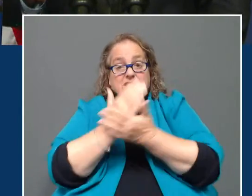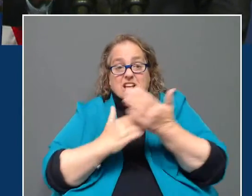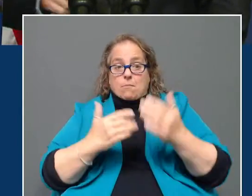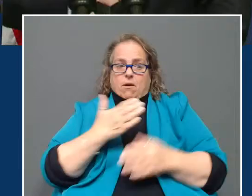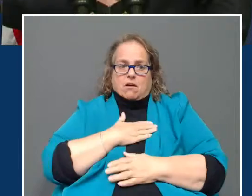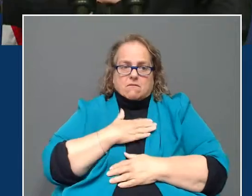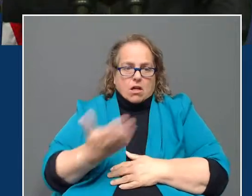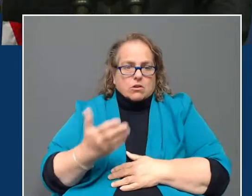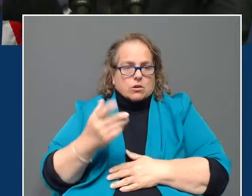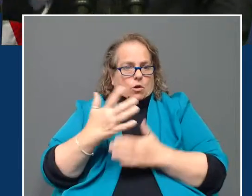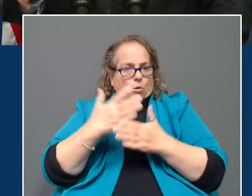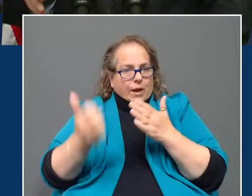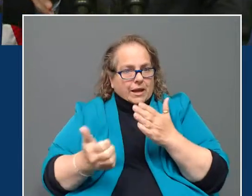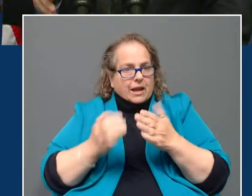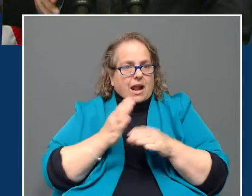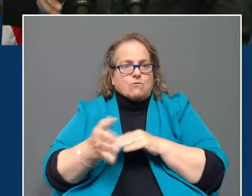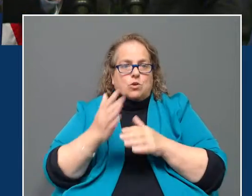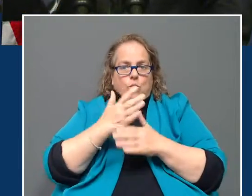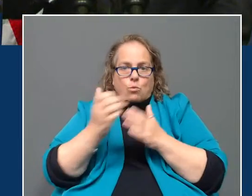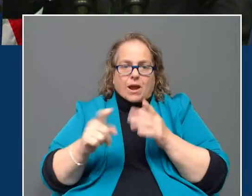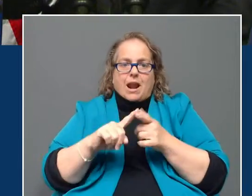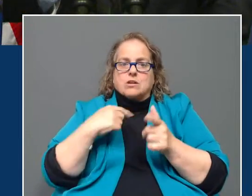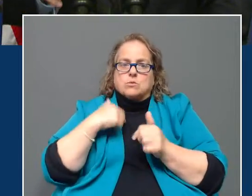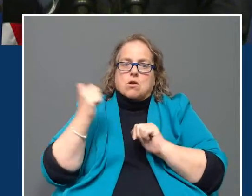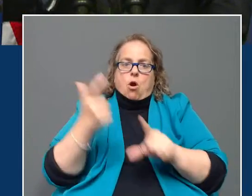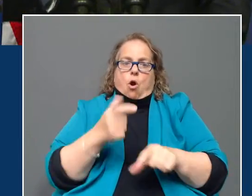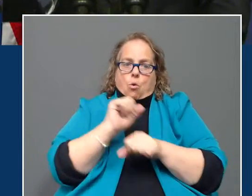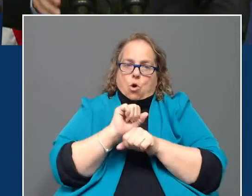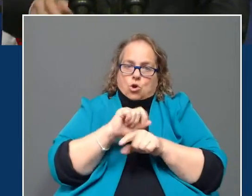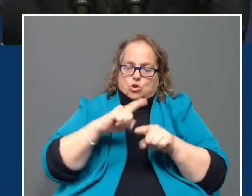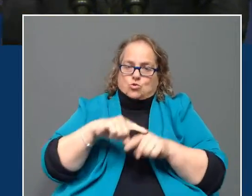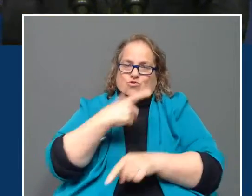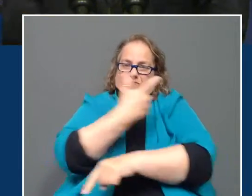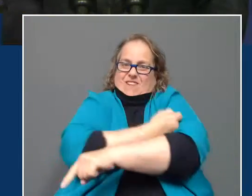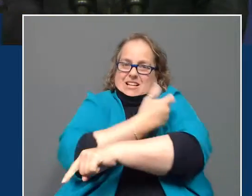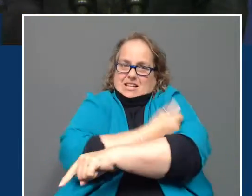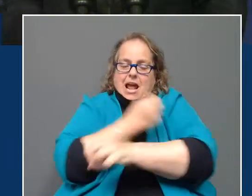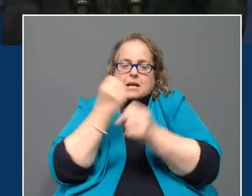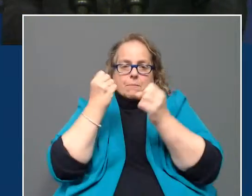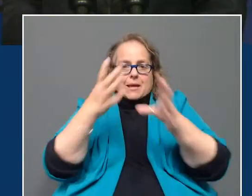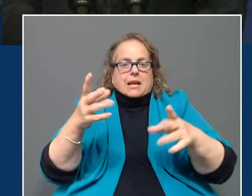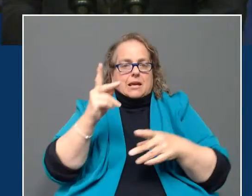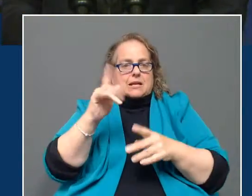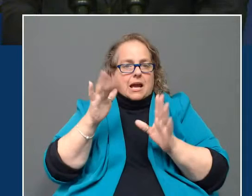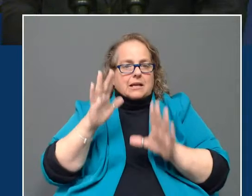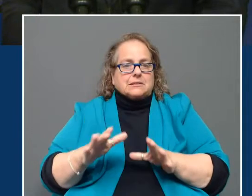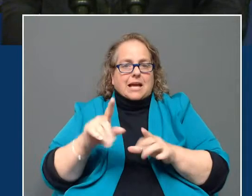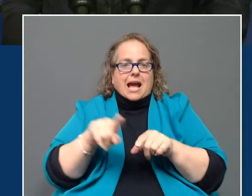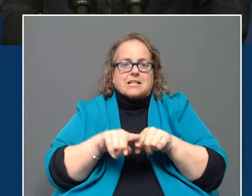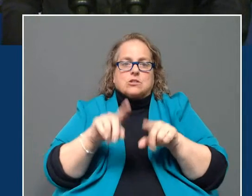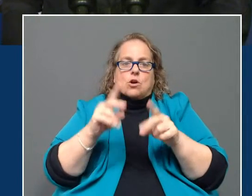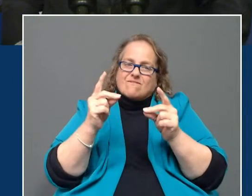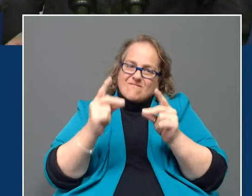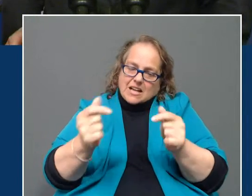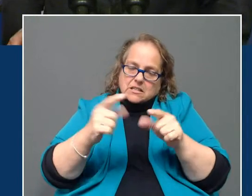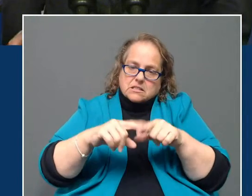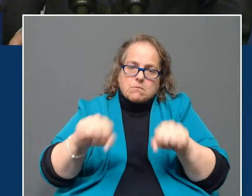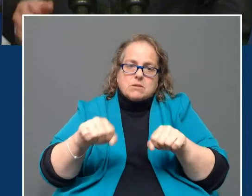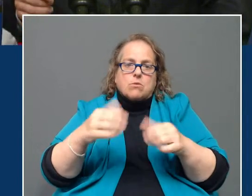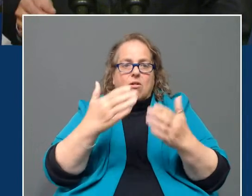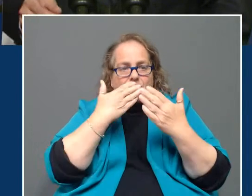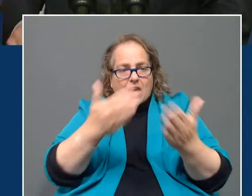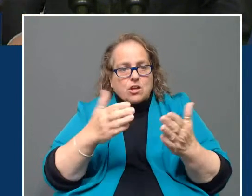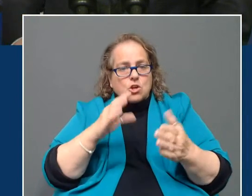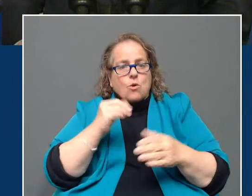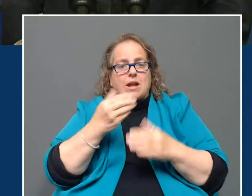weekend as we all work to vaccinate as many Kentuckians as quickly as possible. Thank you, and thank you to our faith leaders who